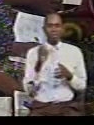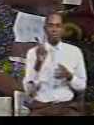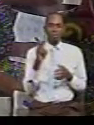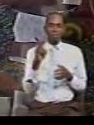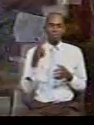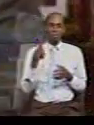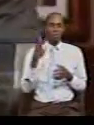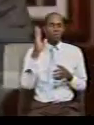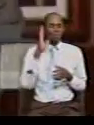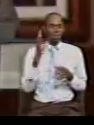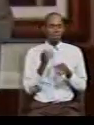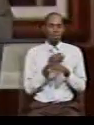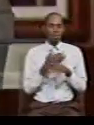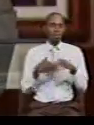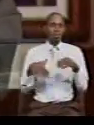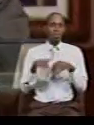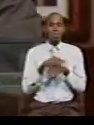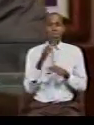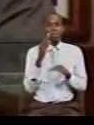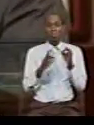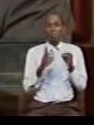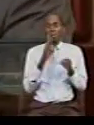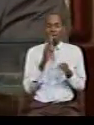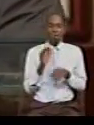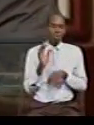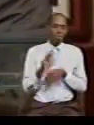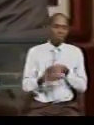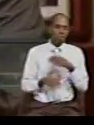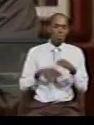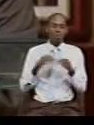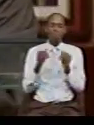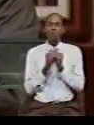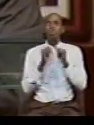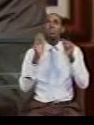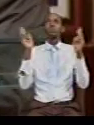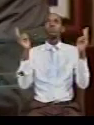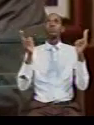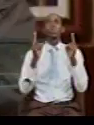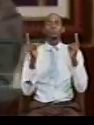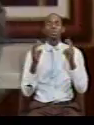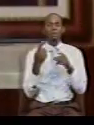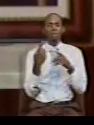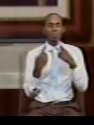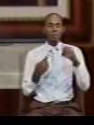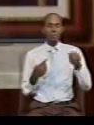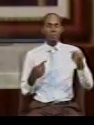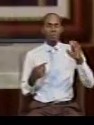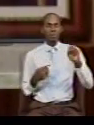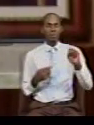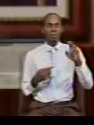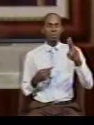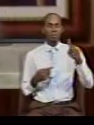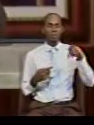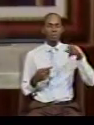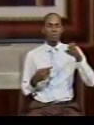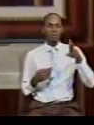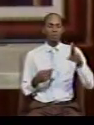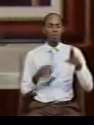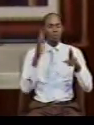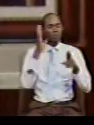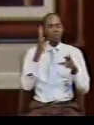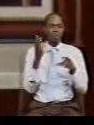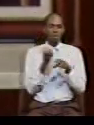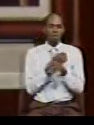your walking victoriously and nothing to stop you, the super will take over in